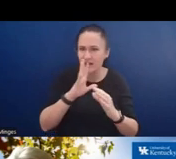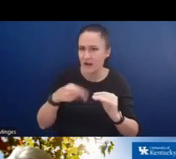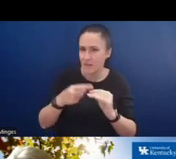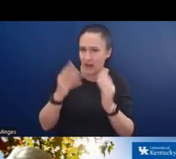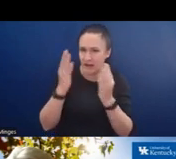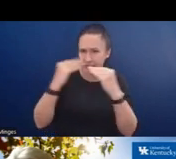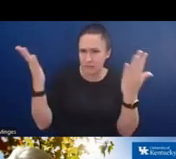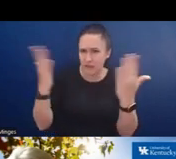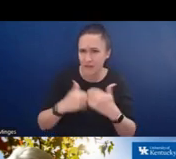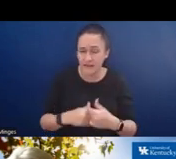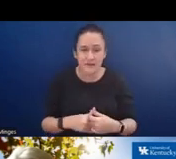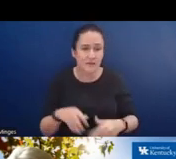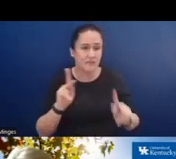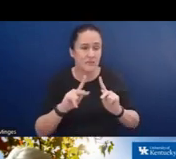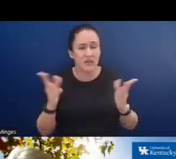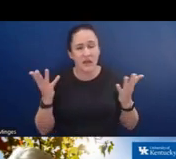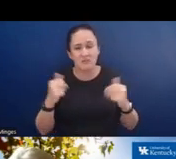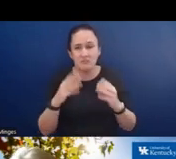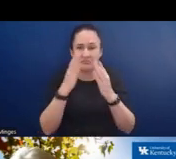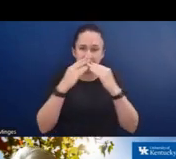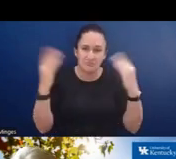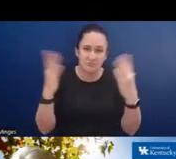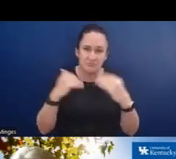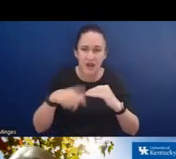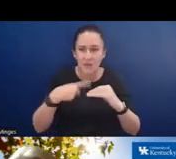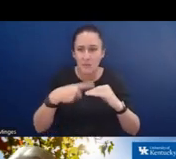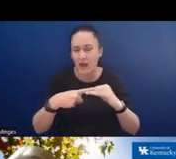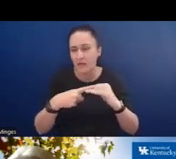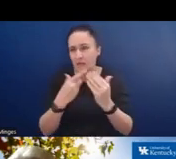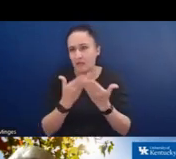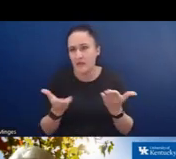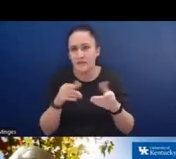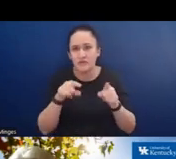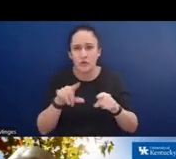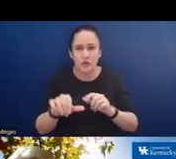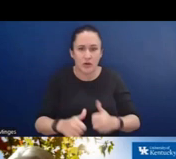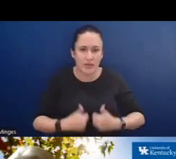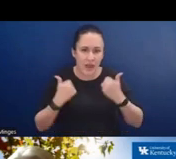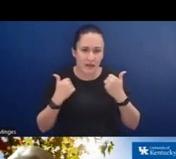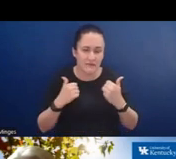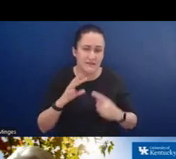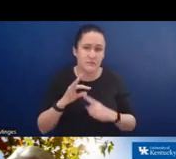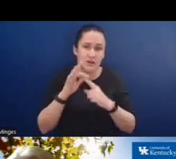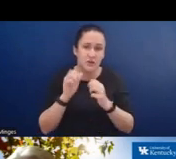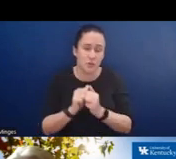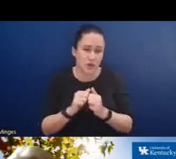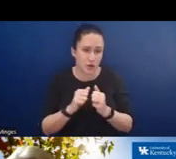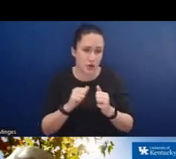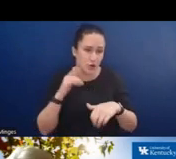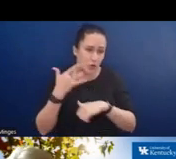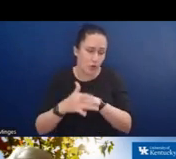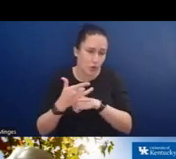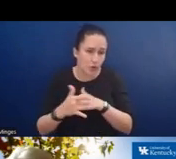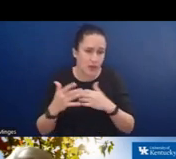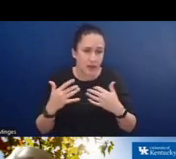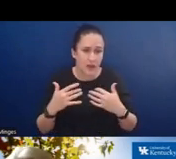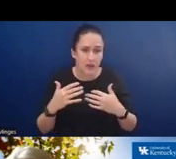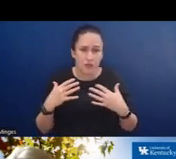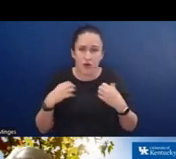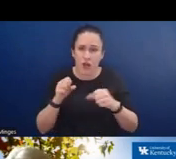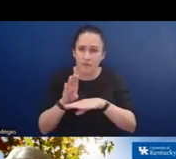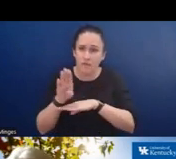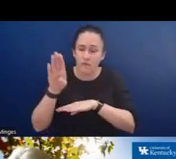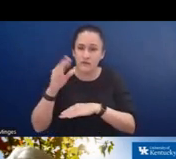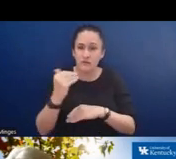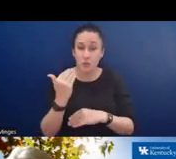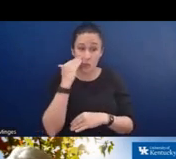of how, people are kind of ambivalent about a lot of things in their lives, especially in early recovery. And so sometimes just knowing your status